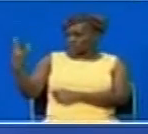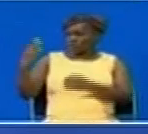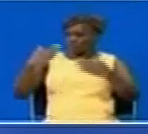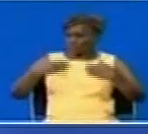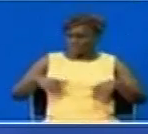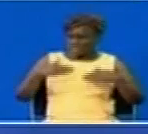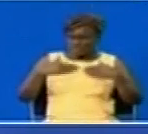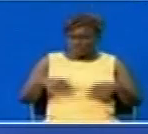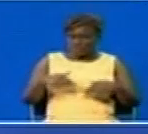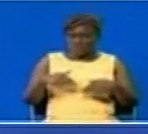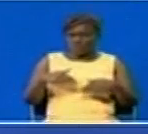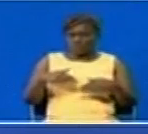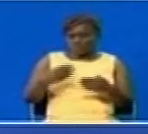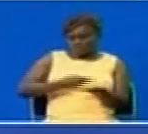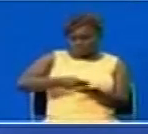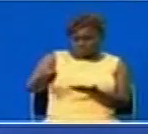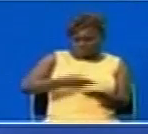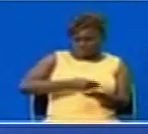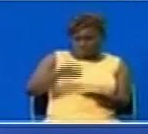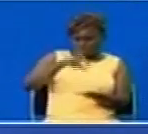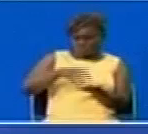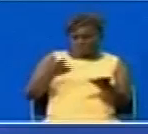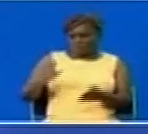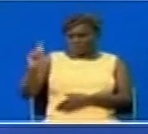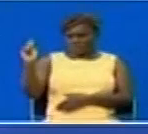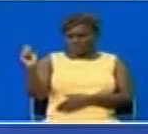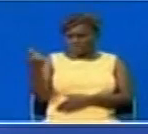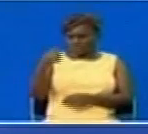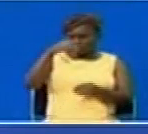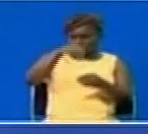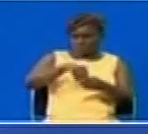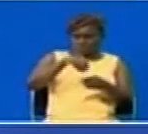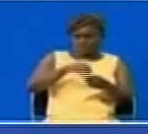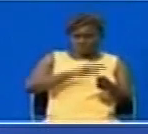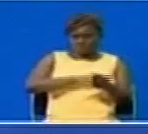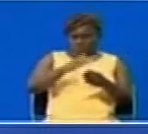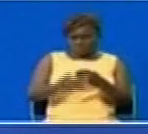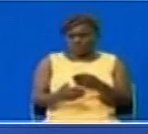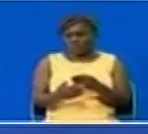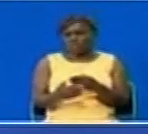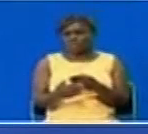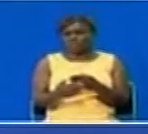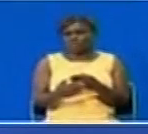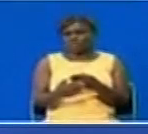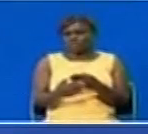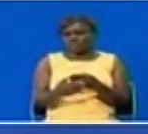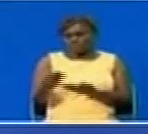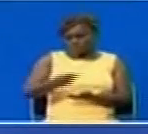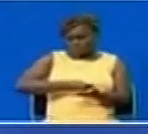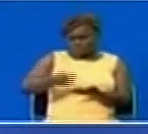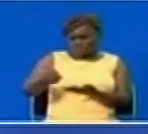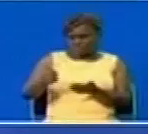were placed in liquidation. Currently, the Kenya Deposit Insurance Corporation, KDIC, is liquidating